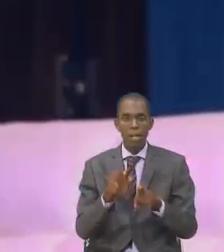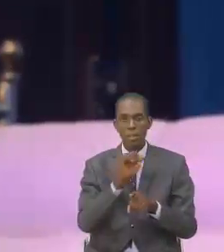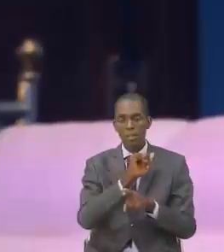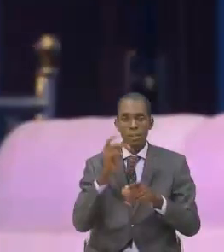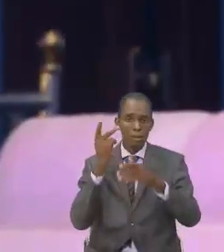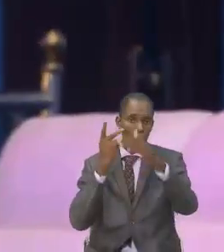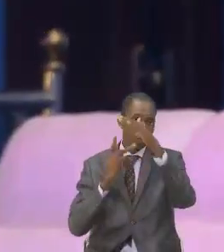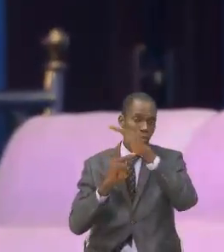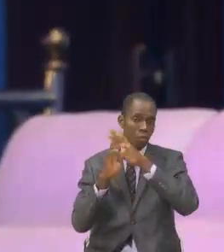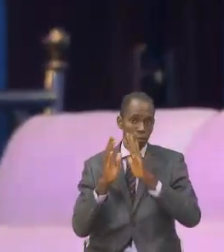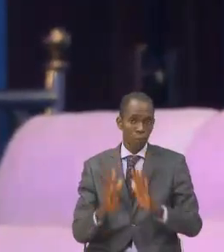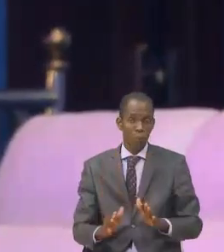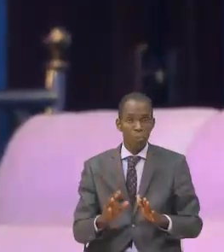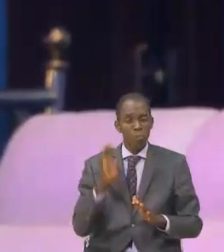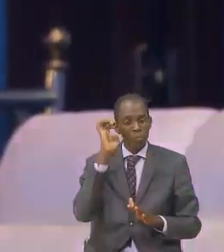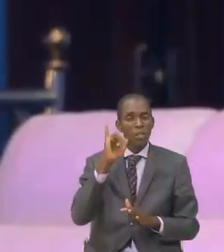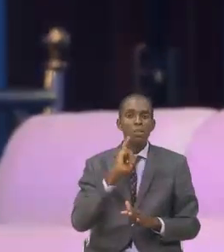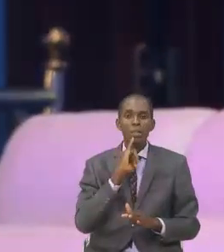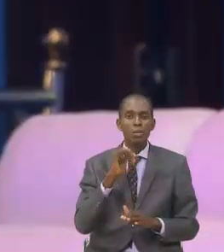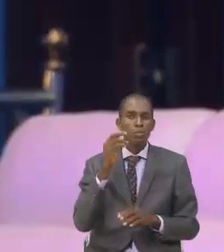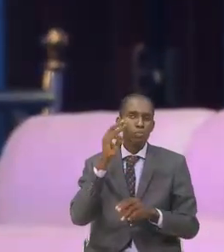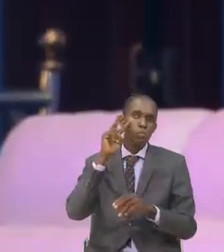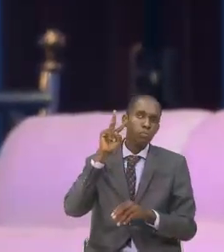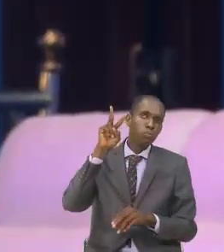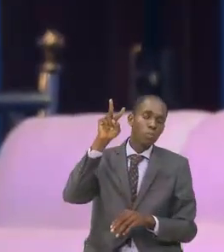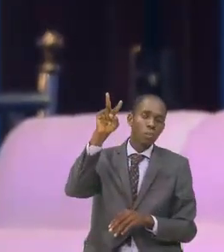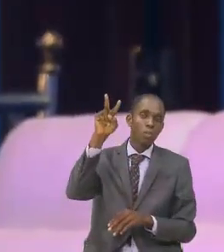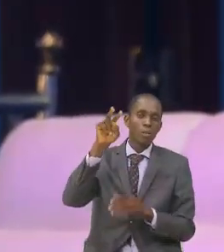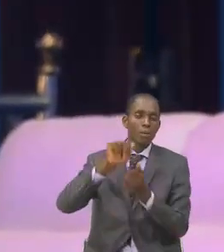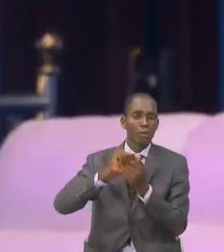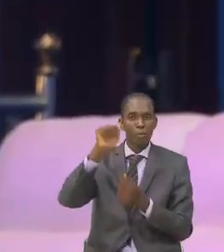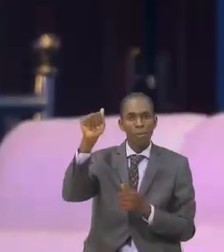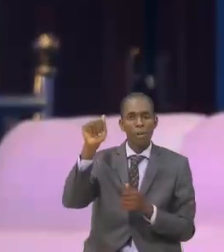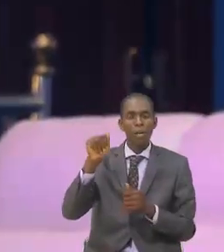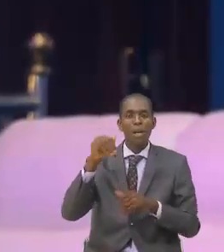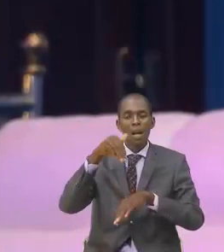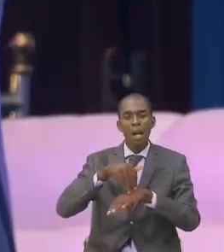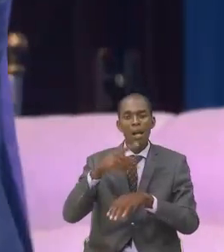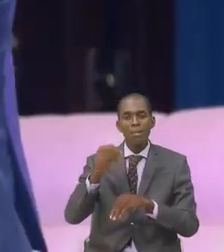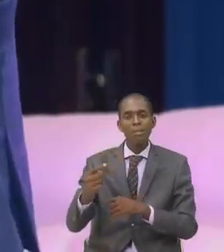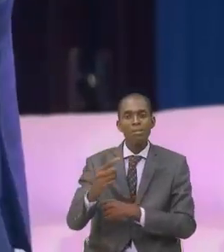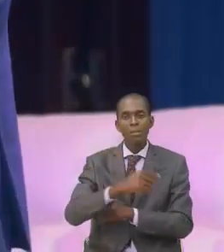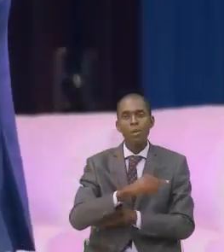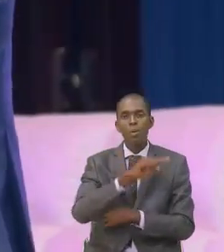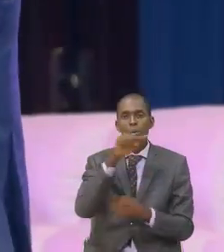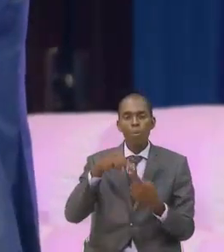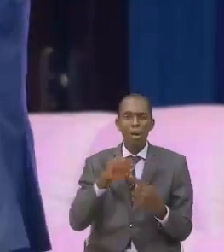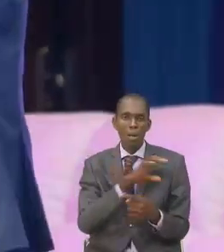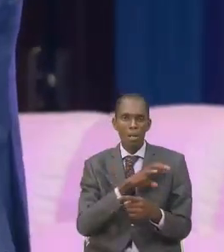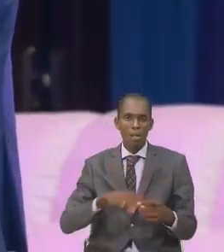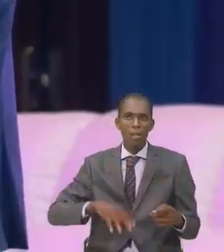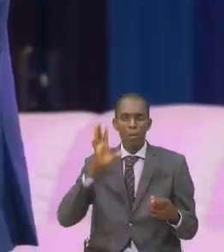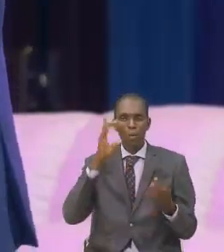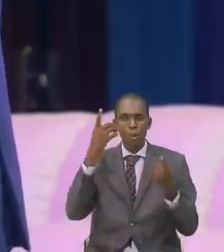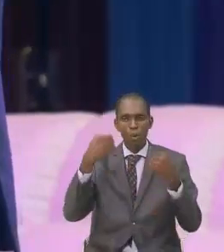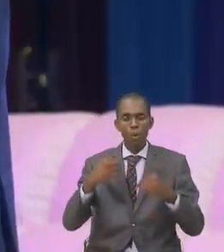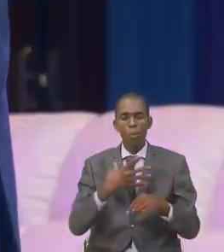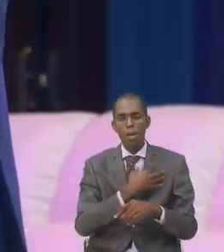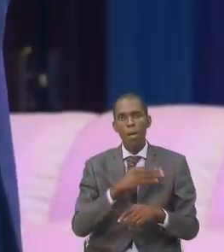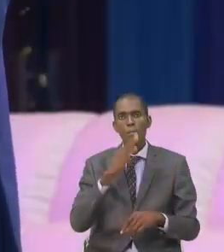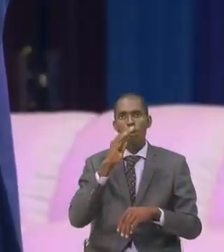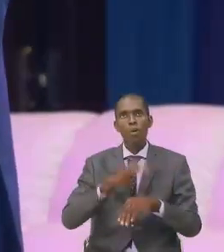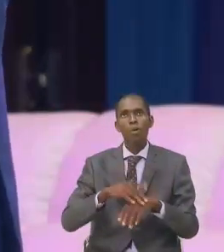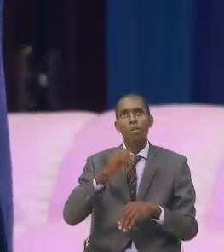writing now as a prophet, and he's looking ahead. He's looking at the time and the day when Christ